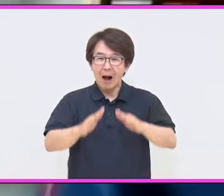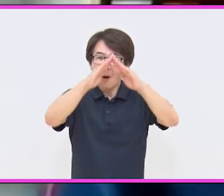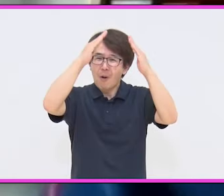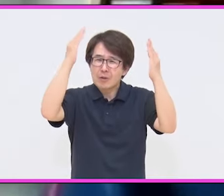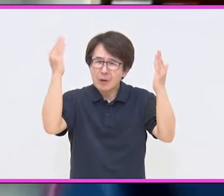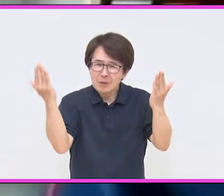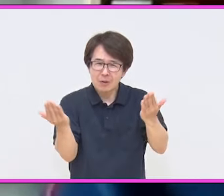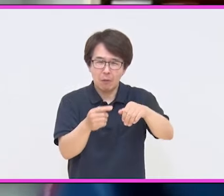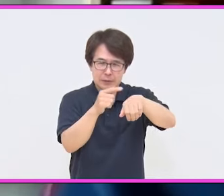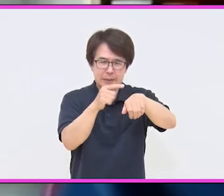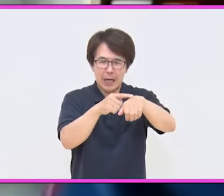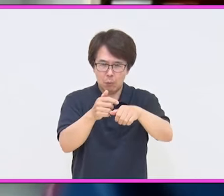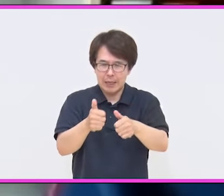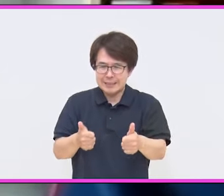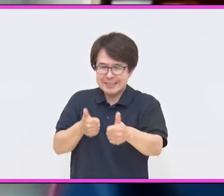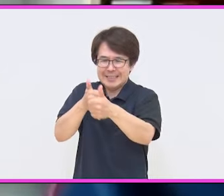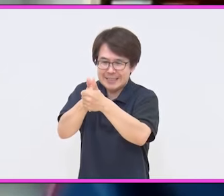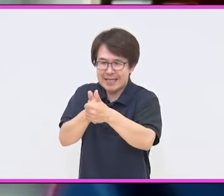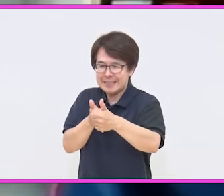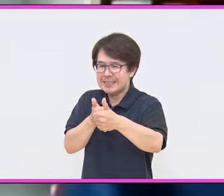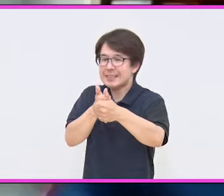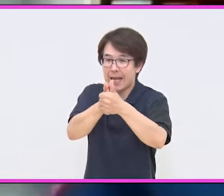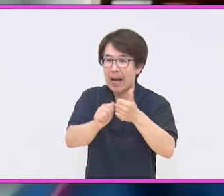We spent time competing,